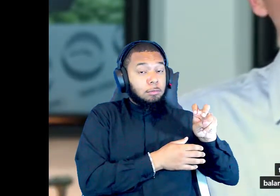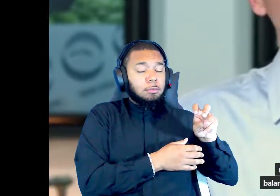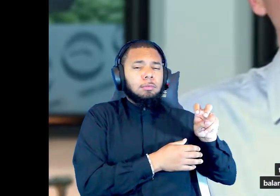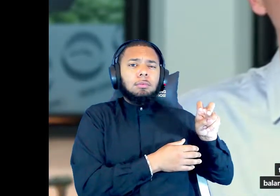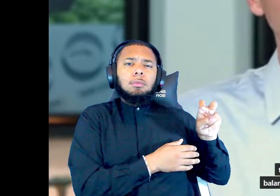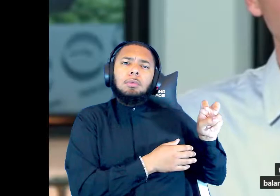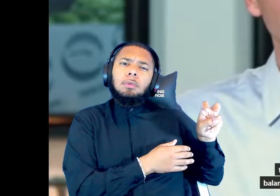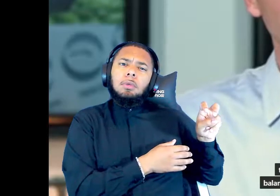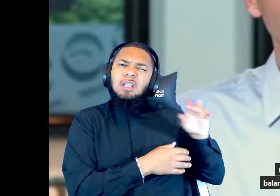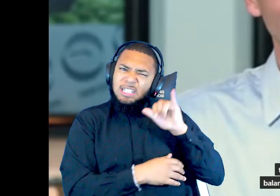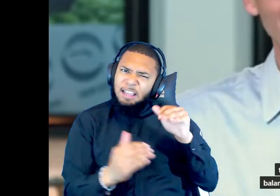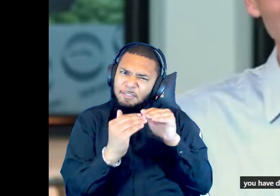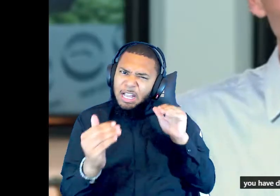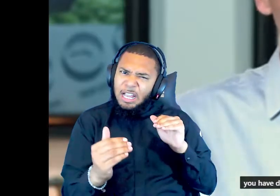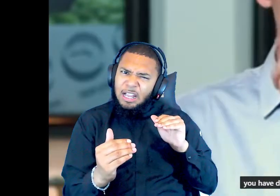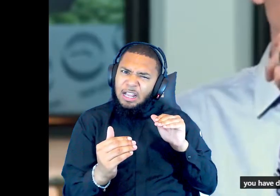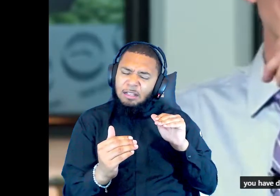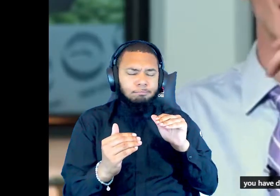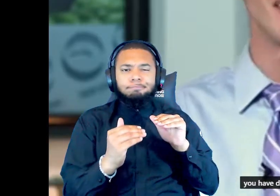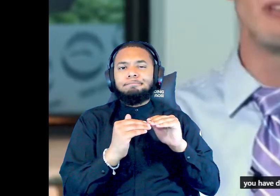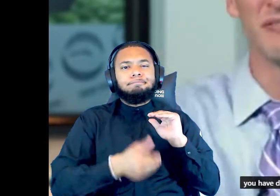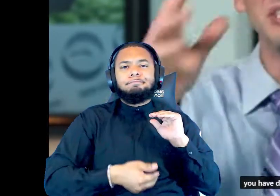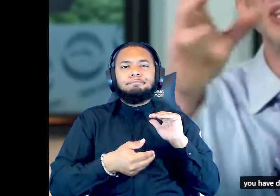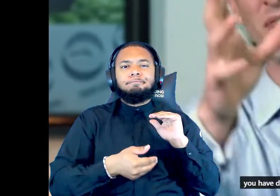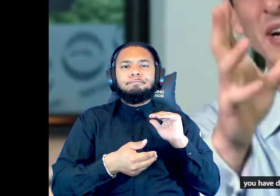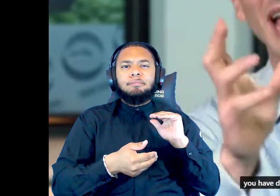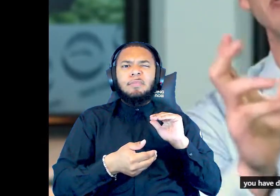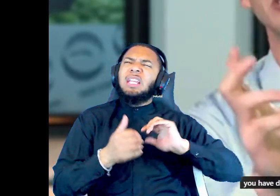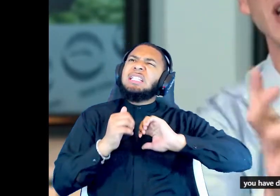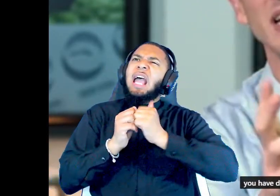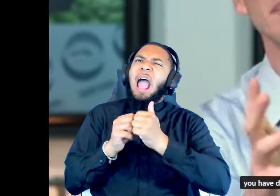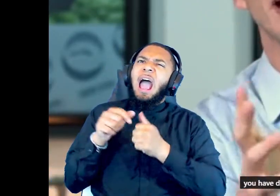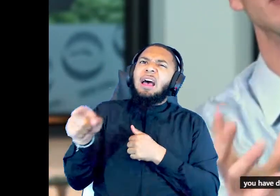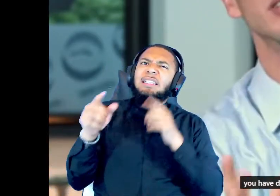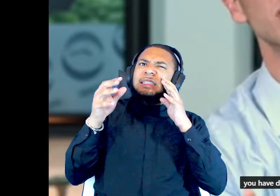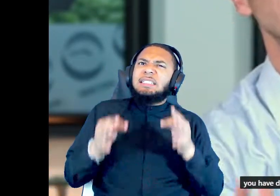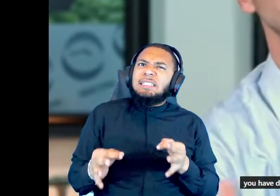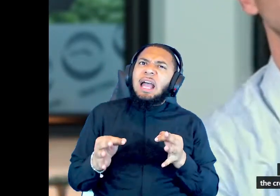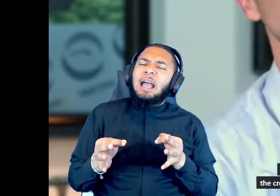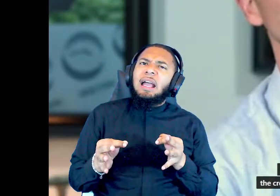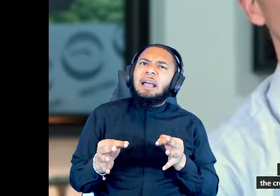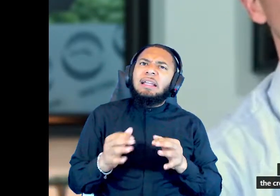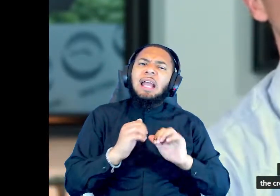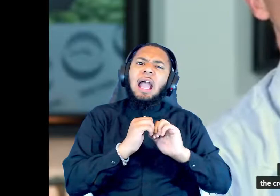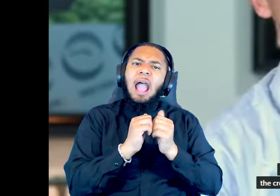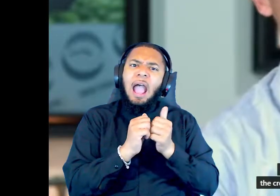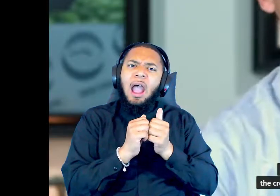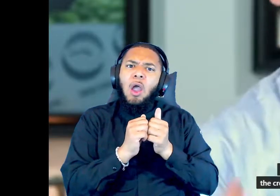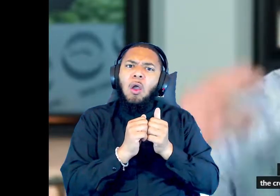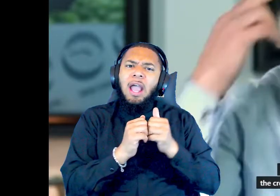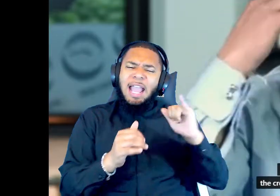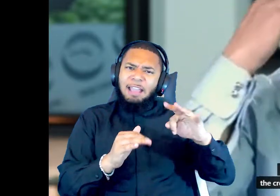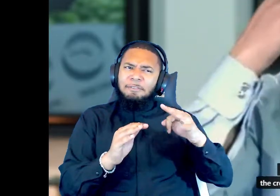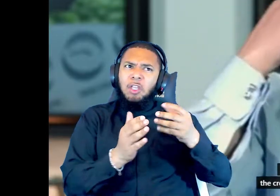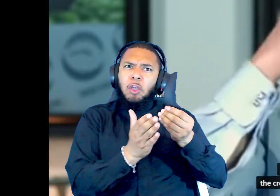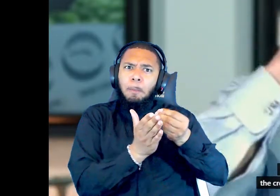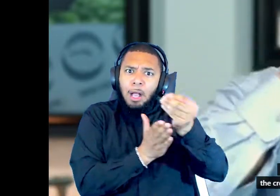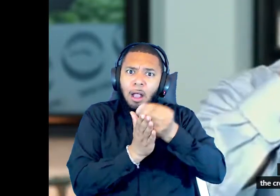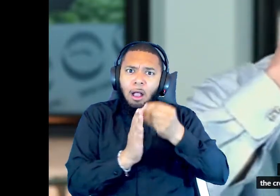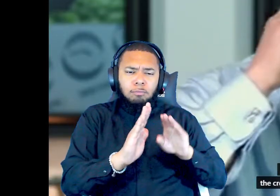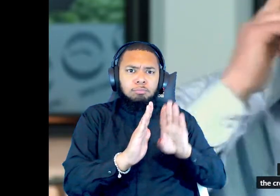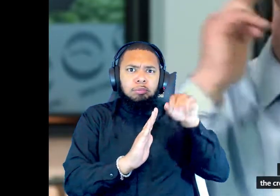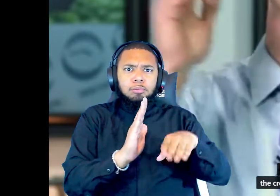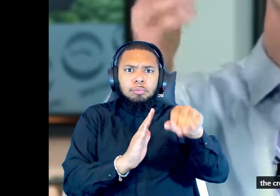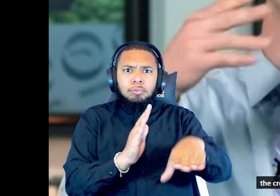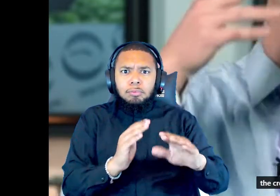Well, that wouldn't quite be fair. How does the bank do that? If you have different outstanding balances throughout the month, how is the bank and the credit